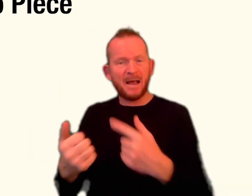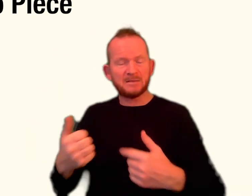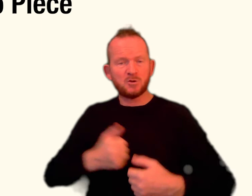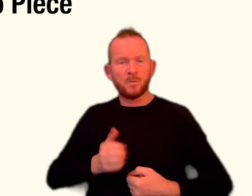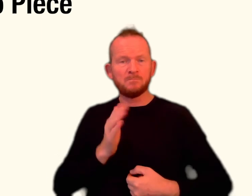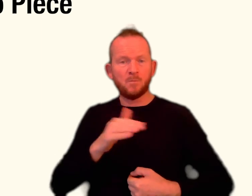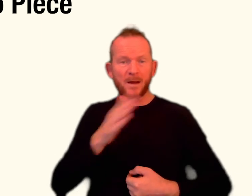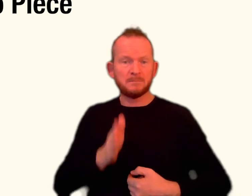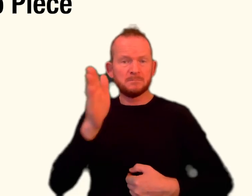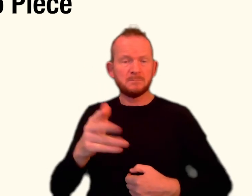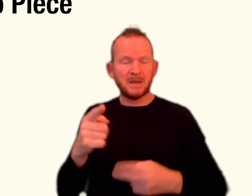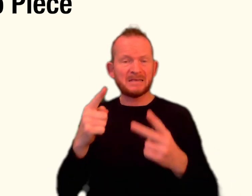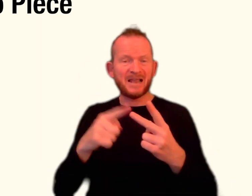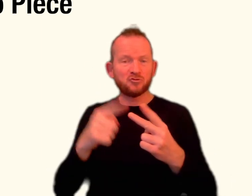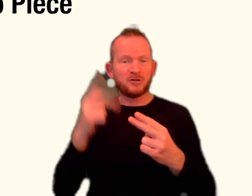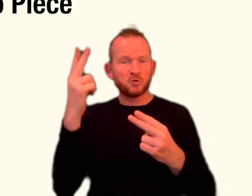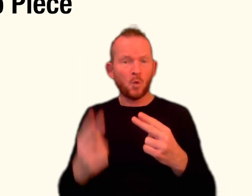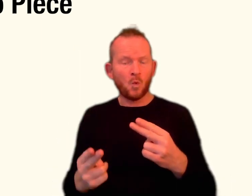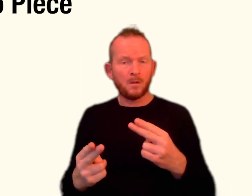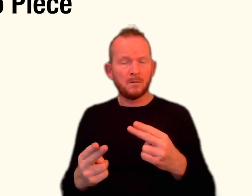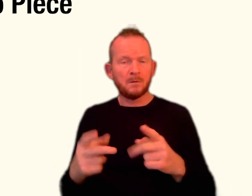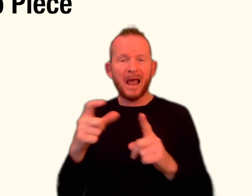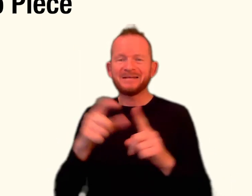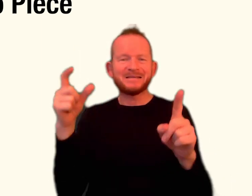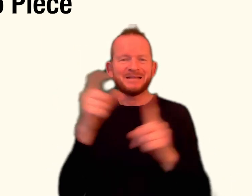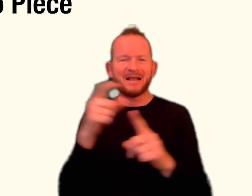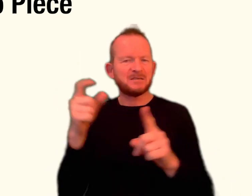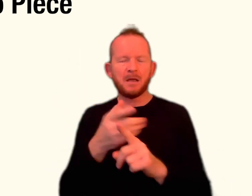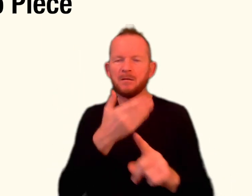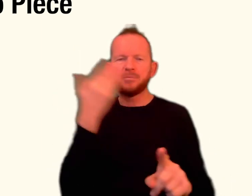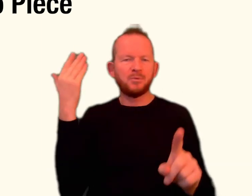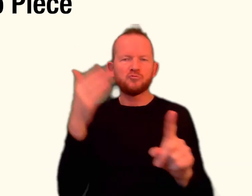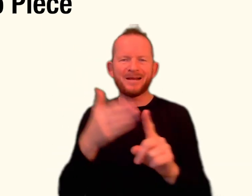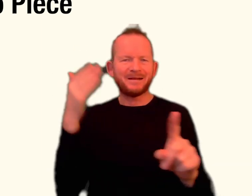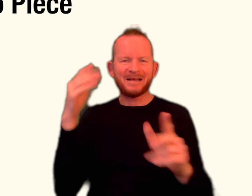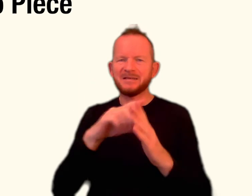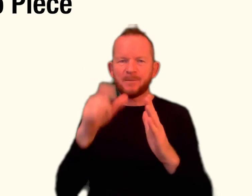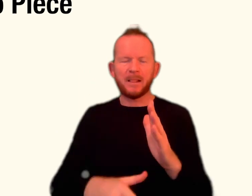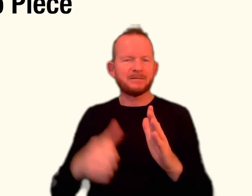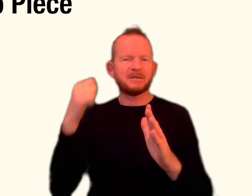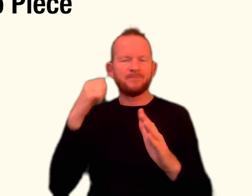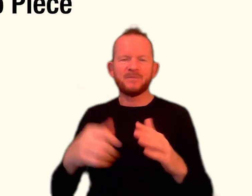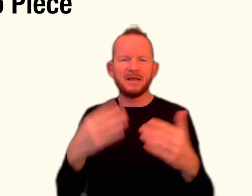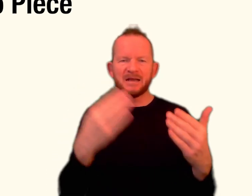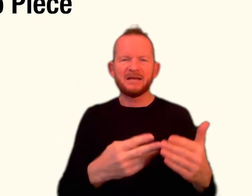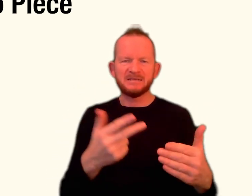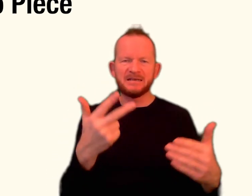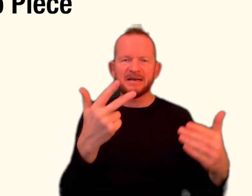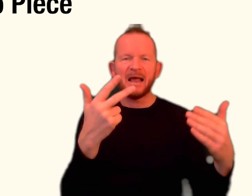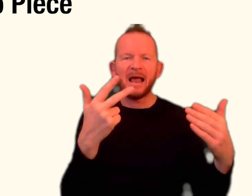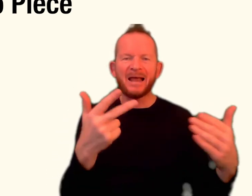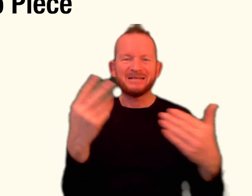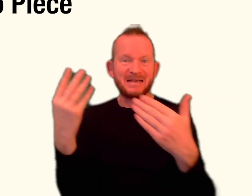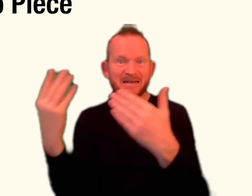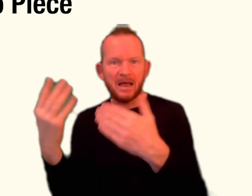school. And dyslexia wasn't recognised as a disability until 1989, and